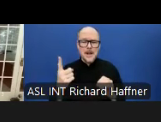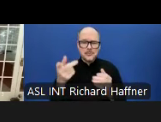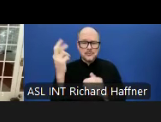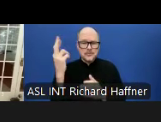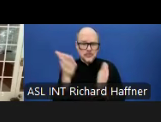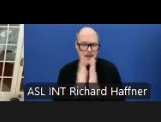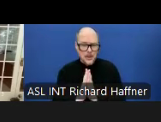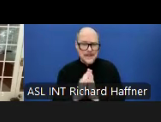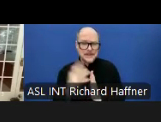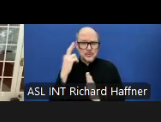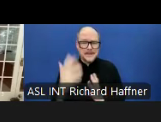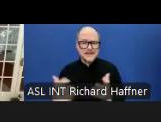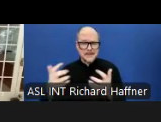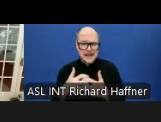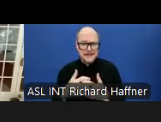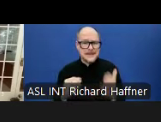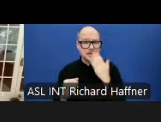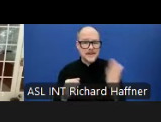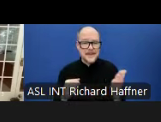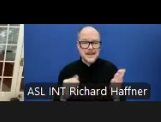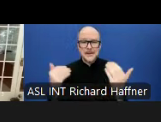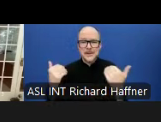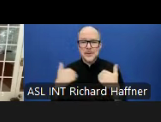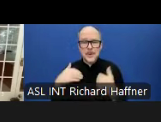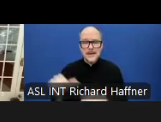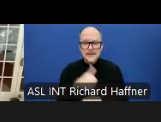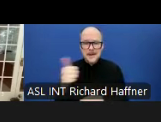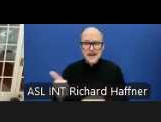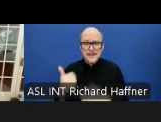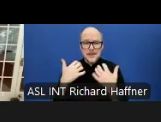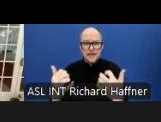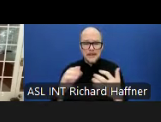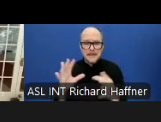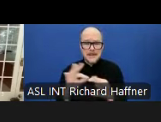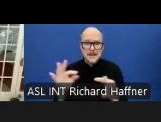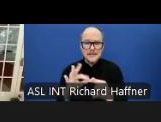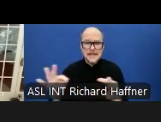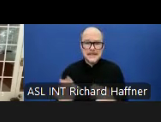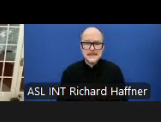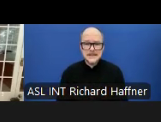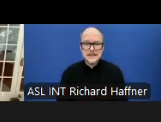accommodation. Thank you. Do we have other public comments?